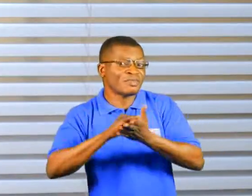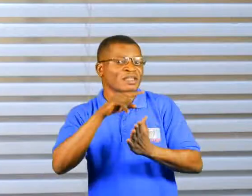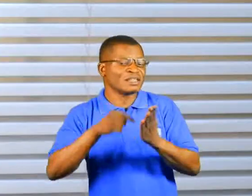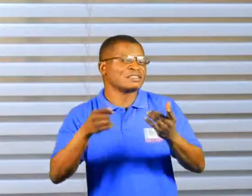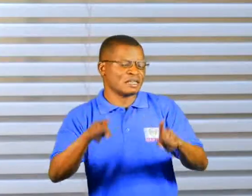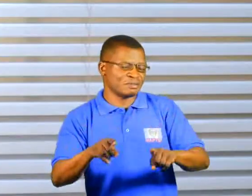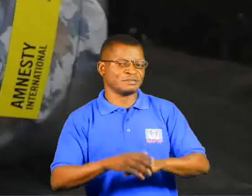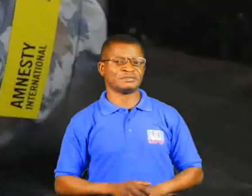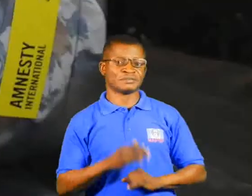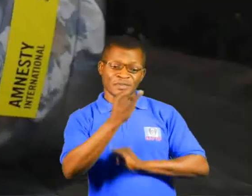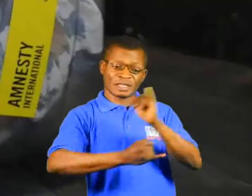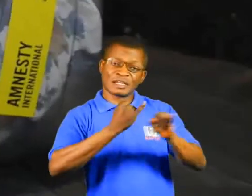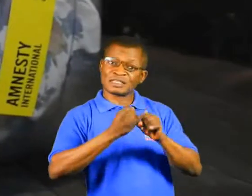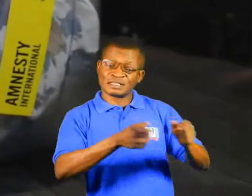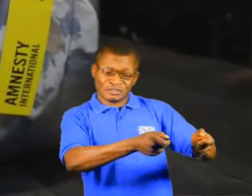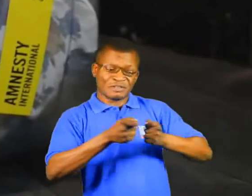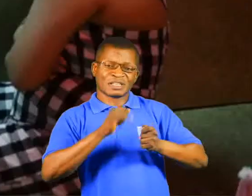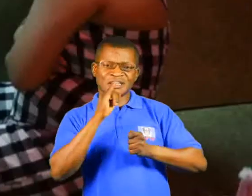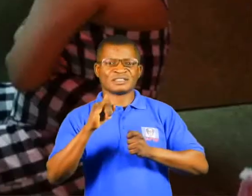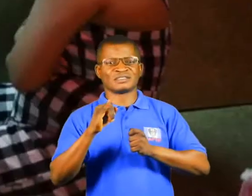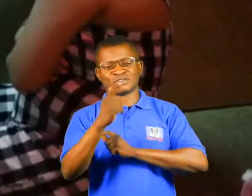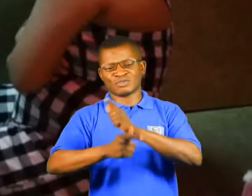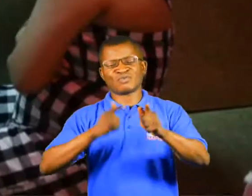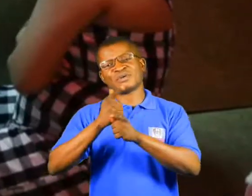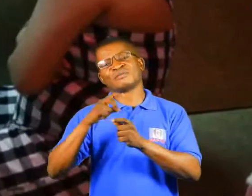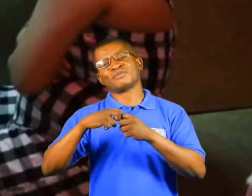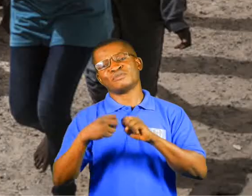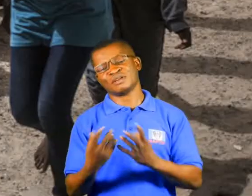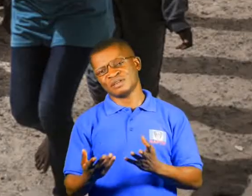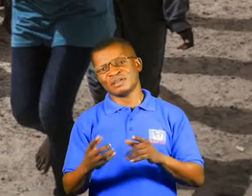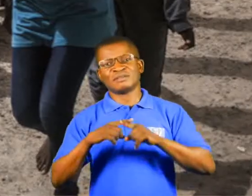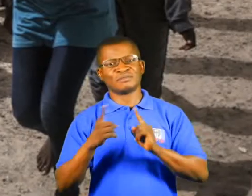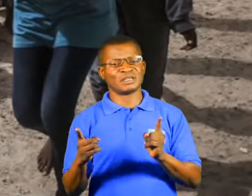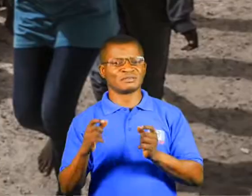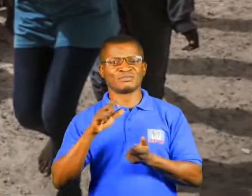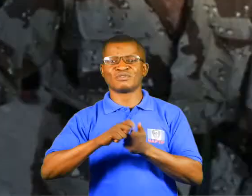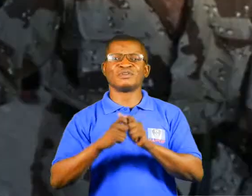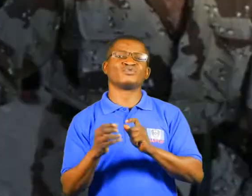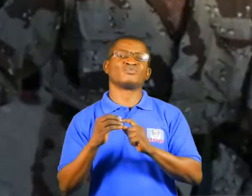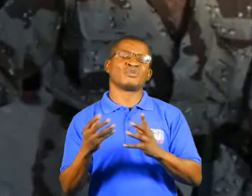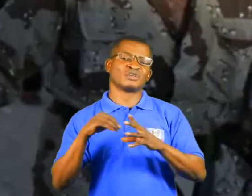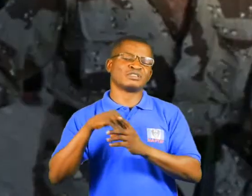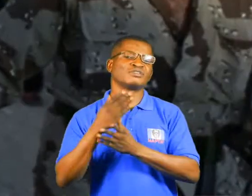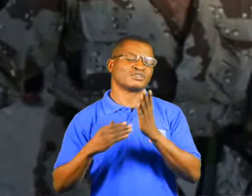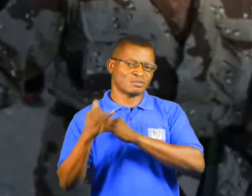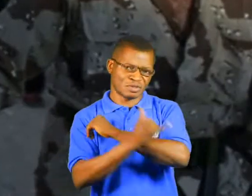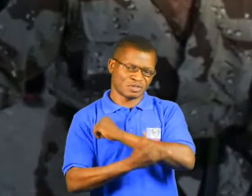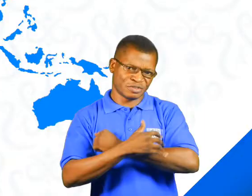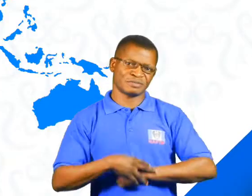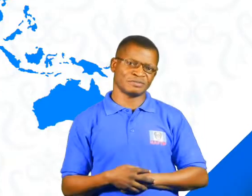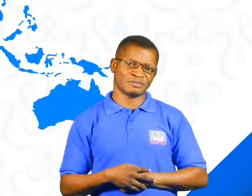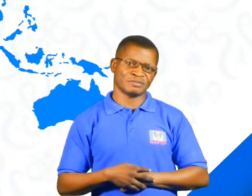this exists. External trafficking is a global phenomenon. However, it is prevalent in some